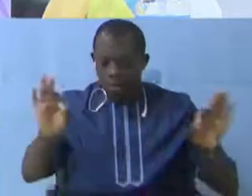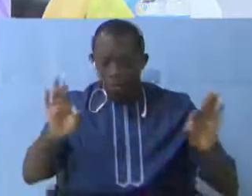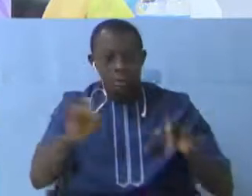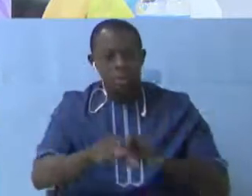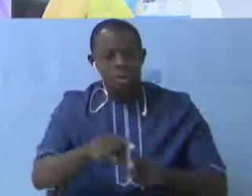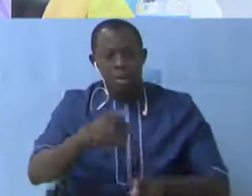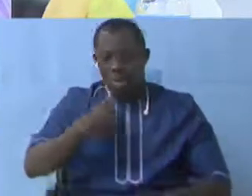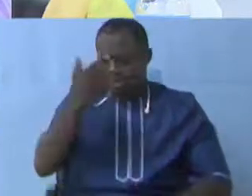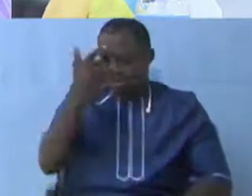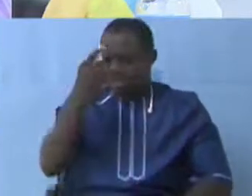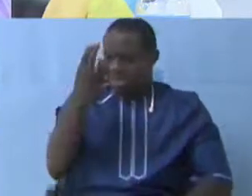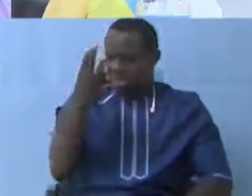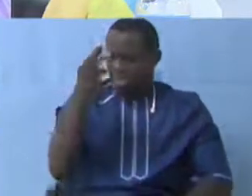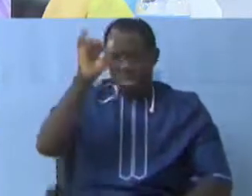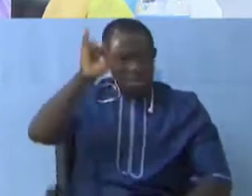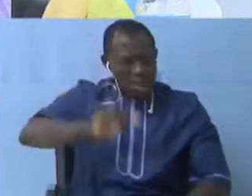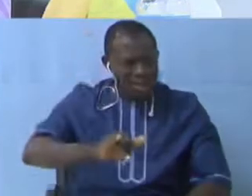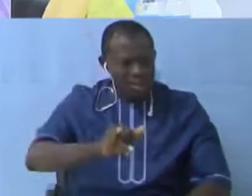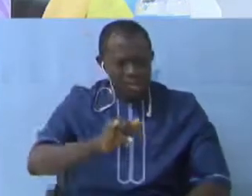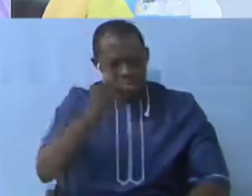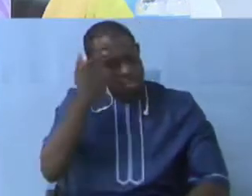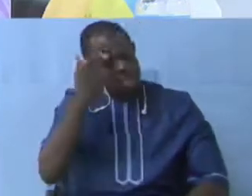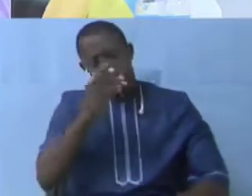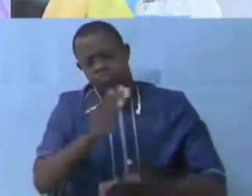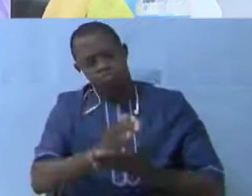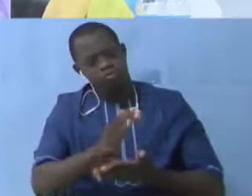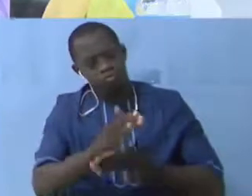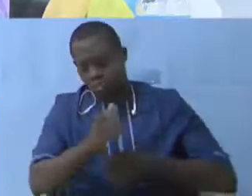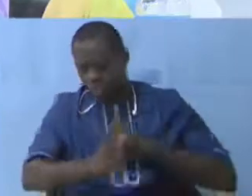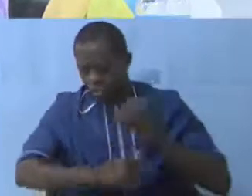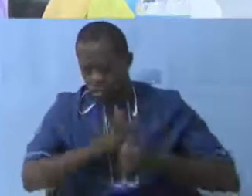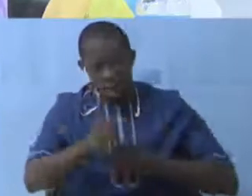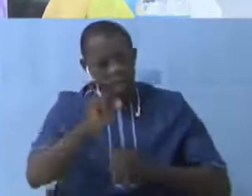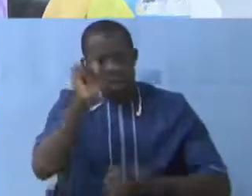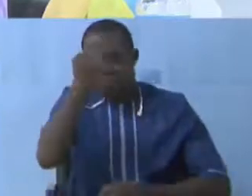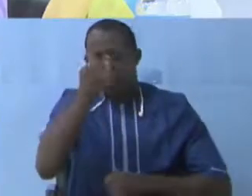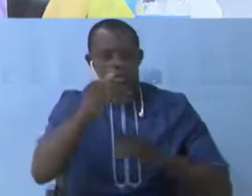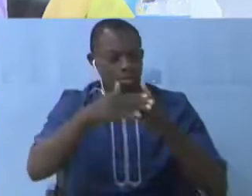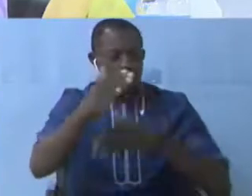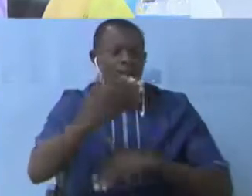really, really harsh. And well,